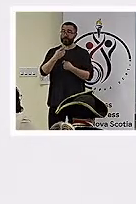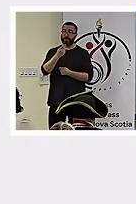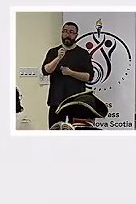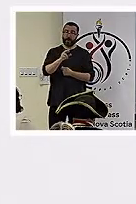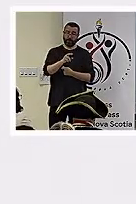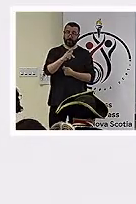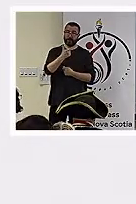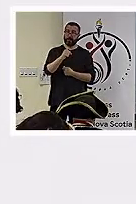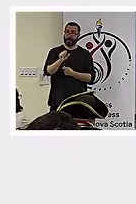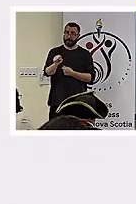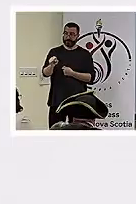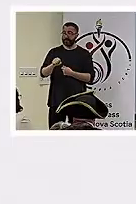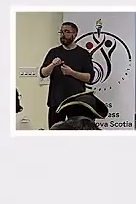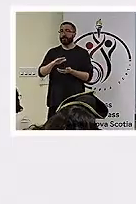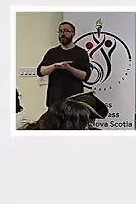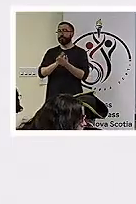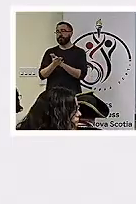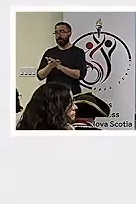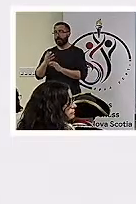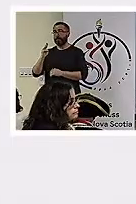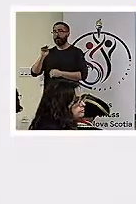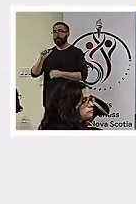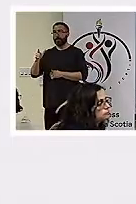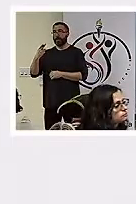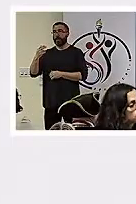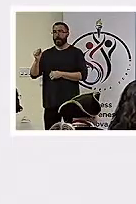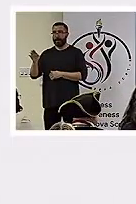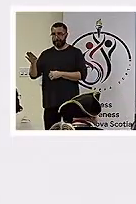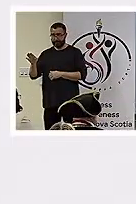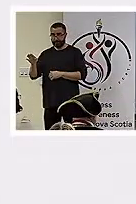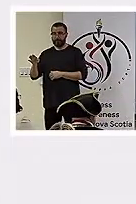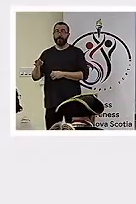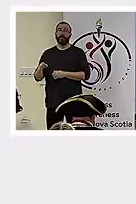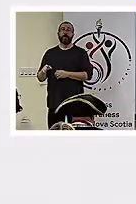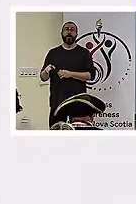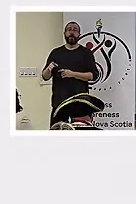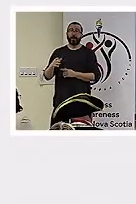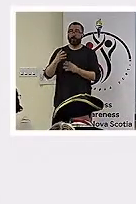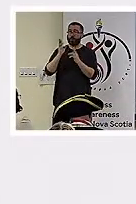Action Awards to the Mel Hebb Hourglass Action Awards in honor of